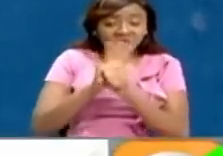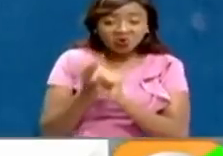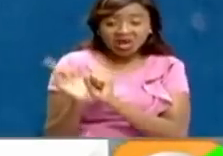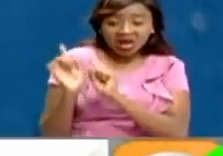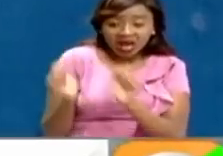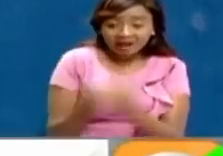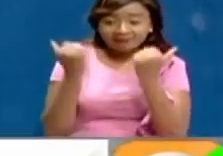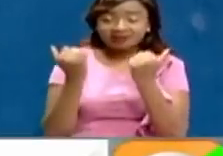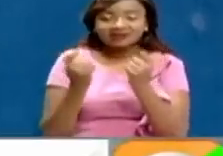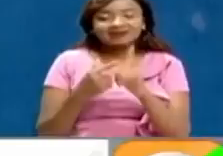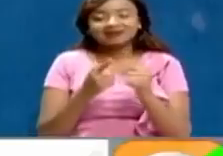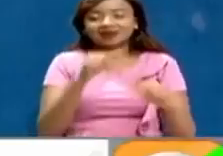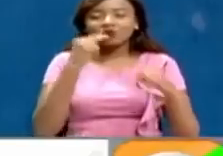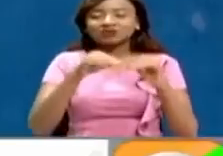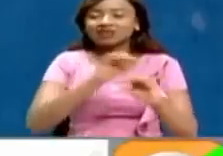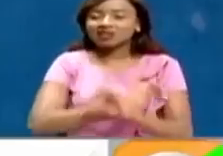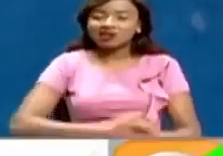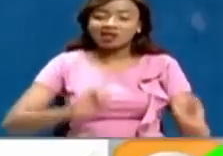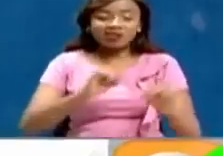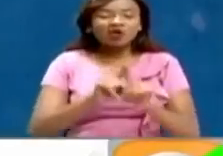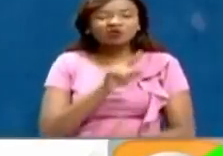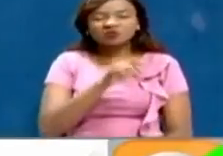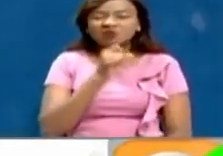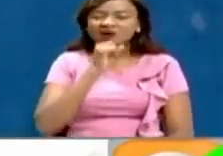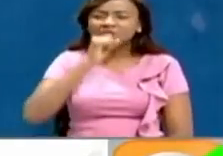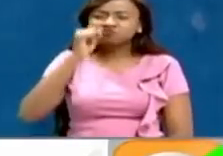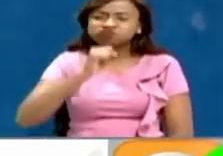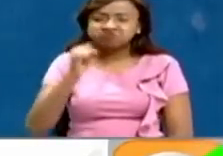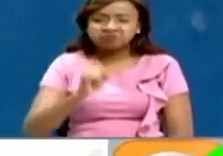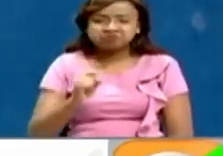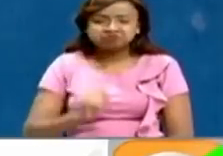COVID-19. It has also been beleaguered by age, which edges it out as the city